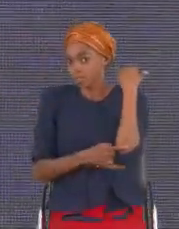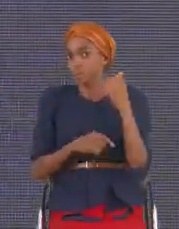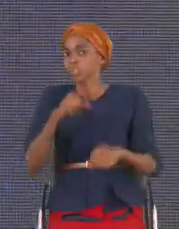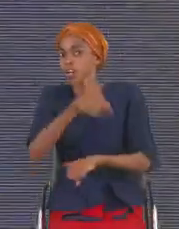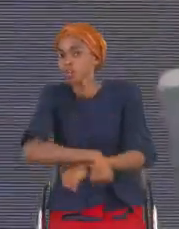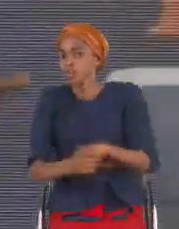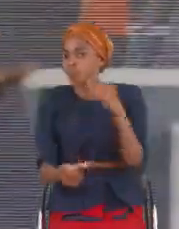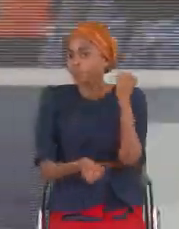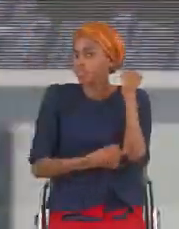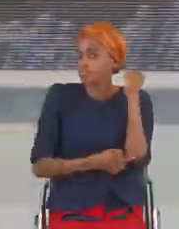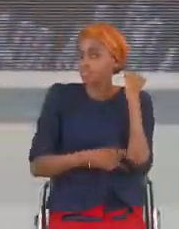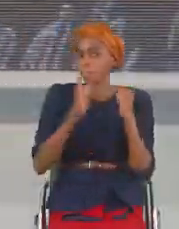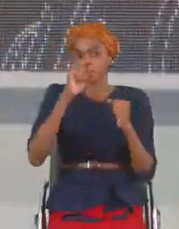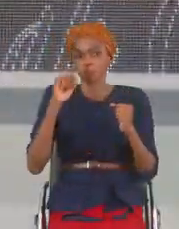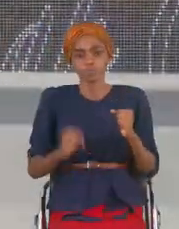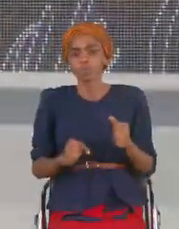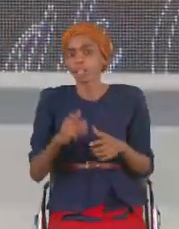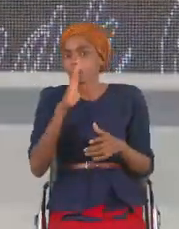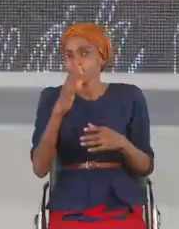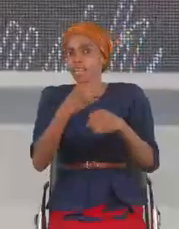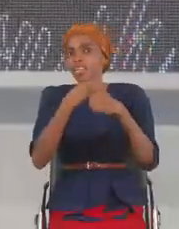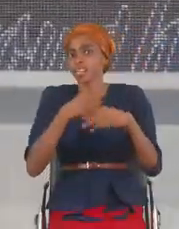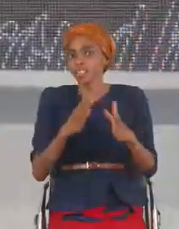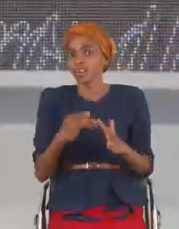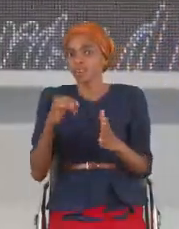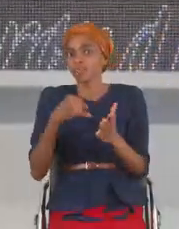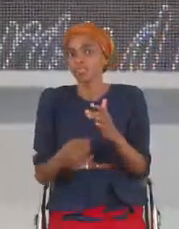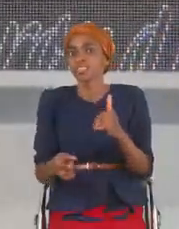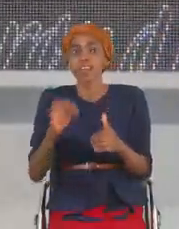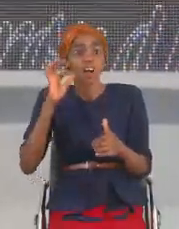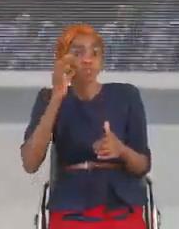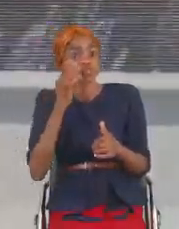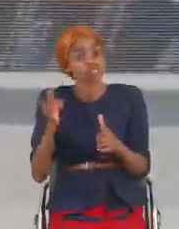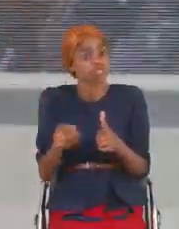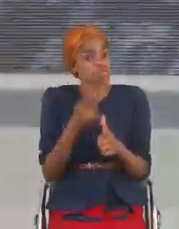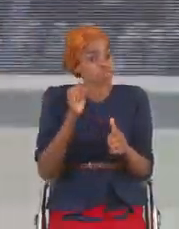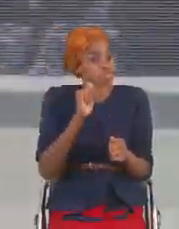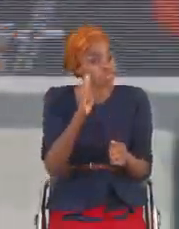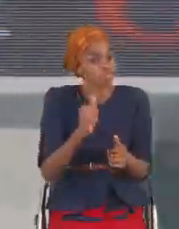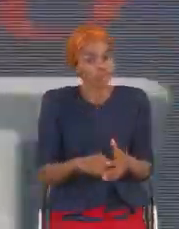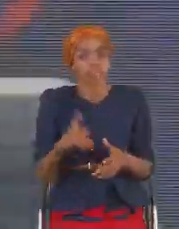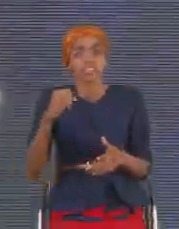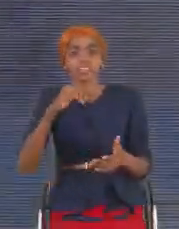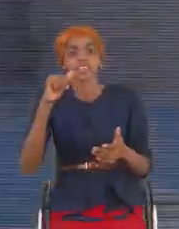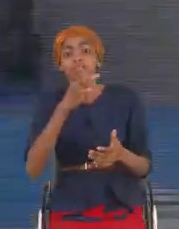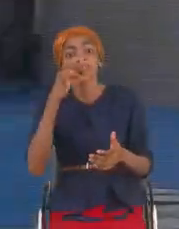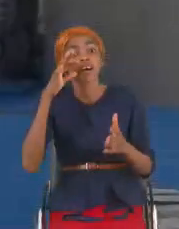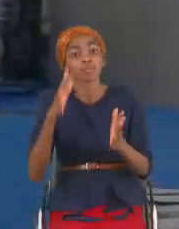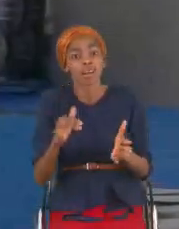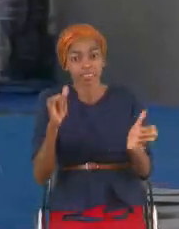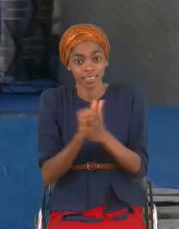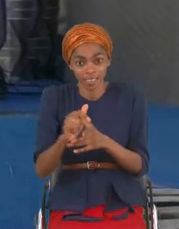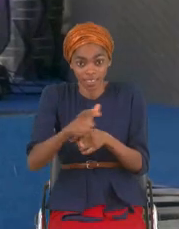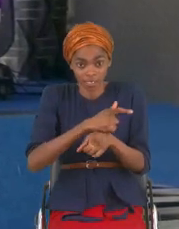overcoming temptation. You must be a partaker of the fruits yourself. The husbandman that